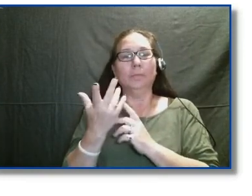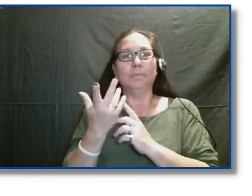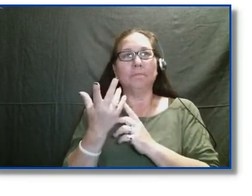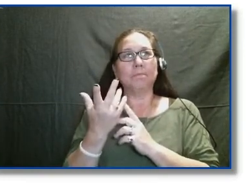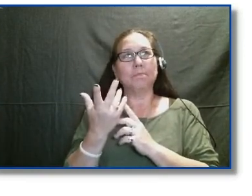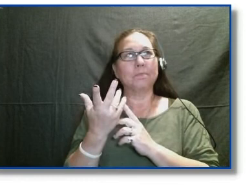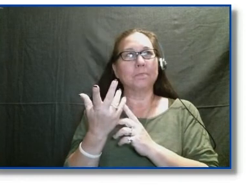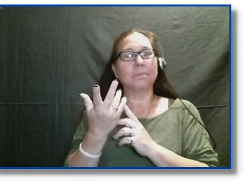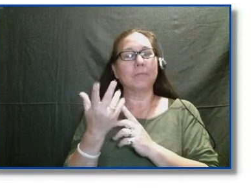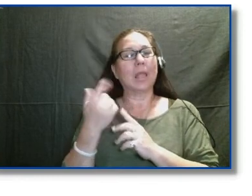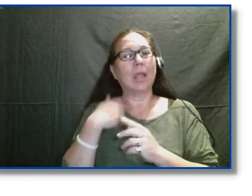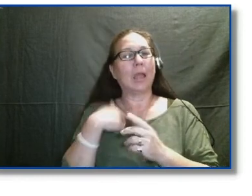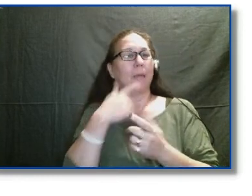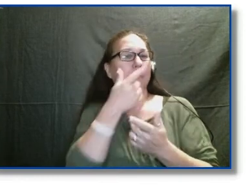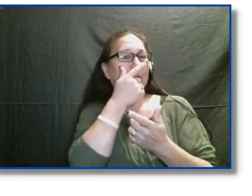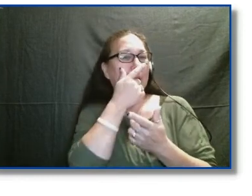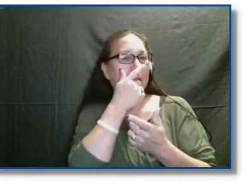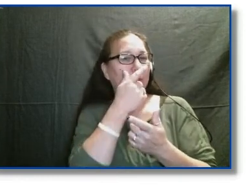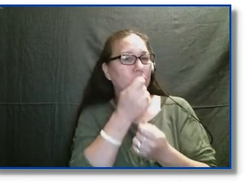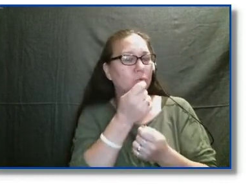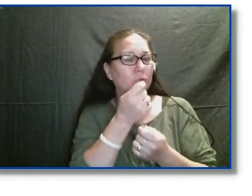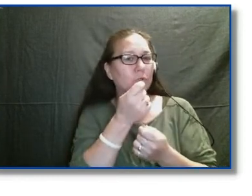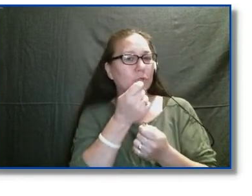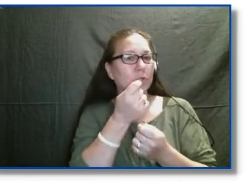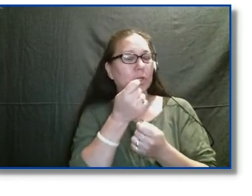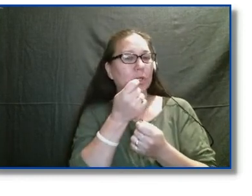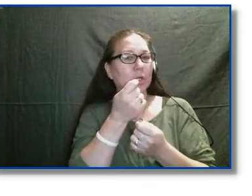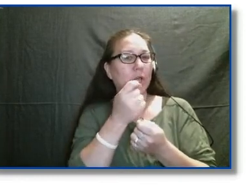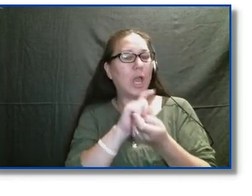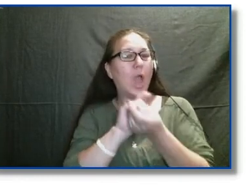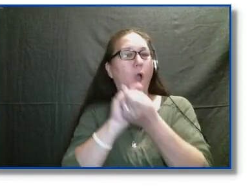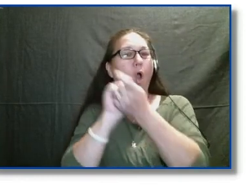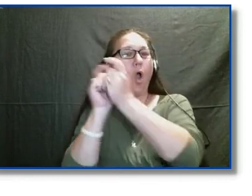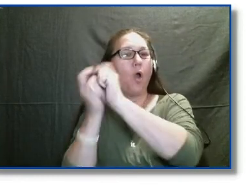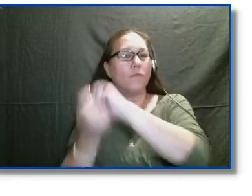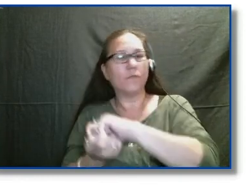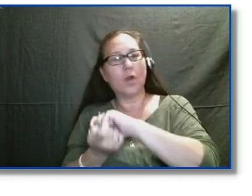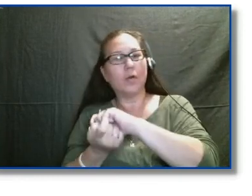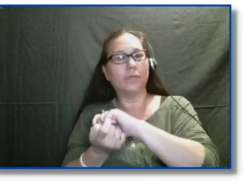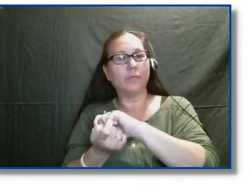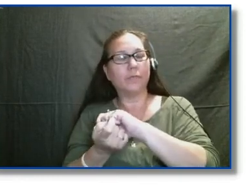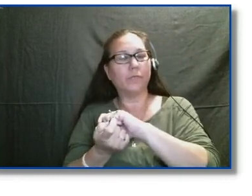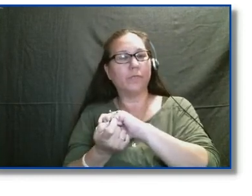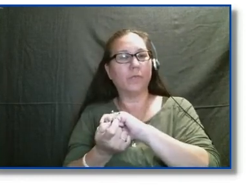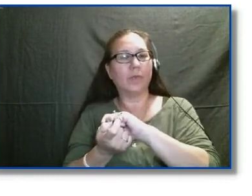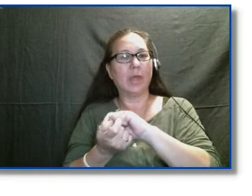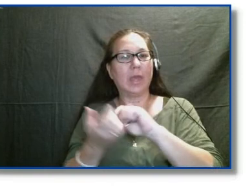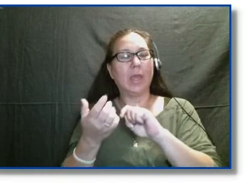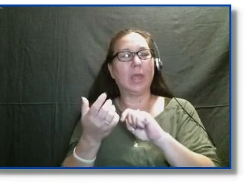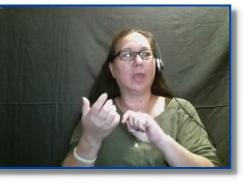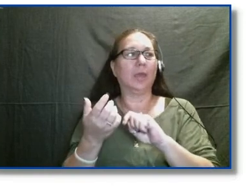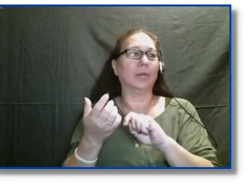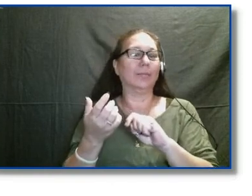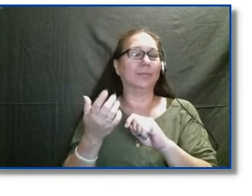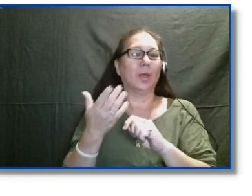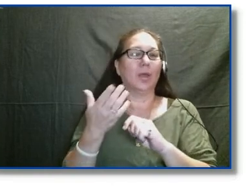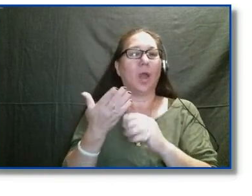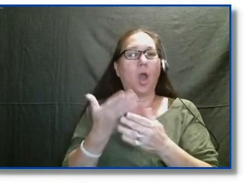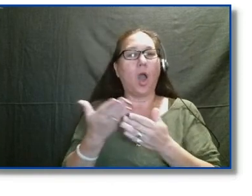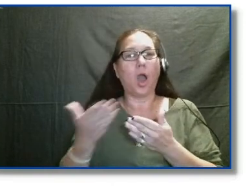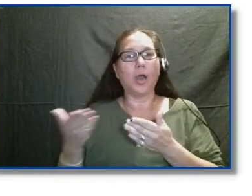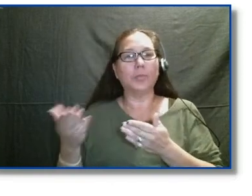I am interested in evolving objects of knowledge, evolving forms, and the ways that